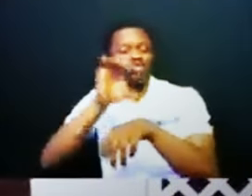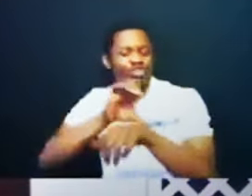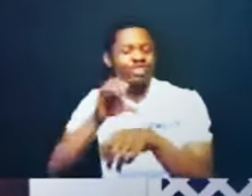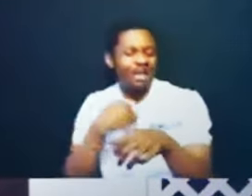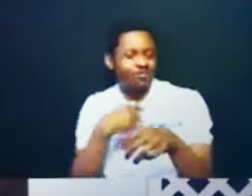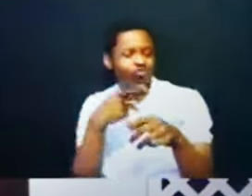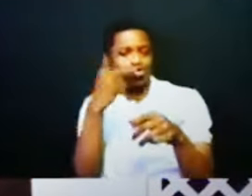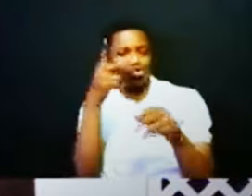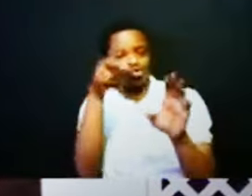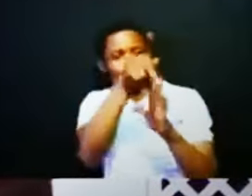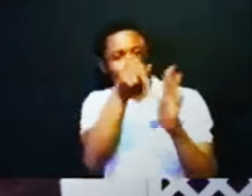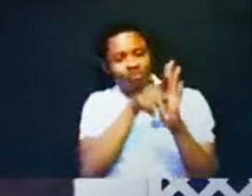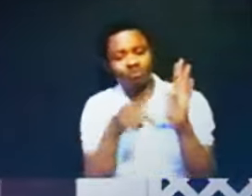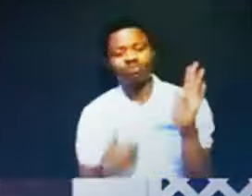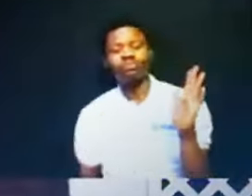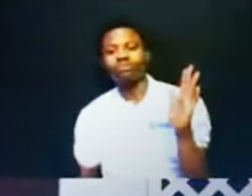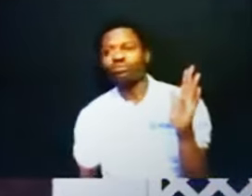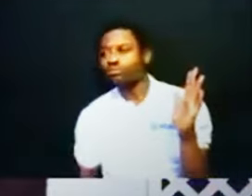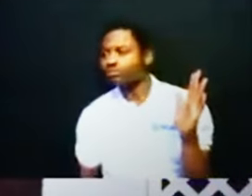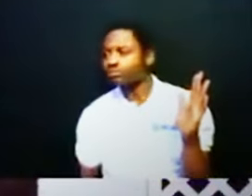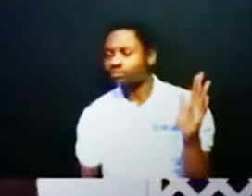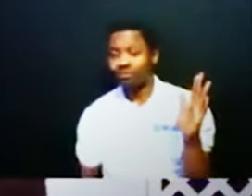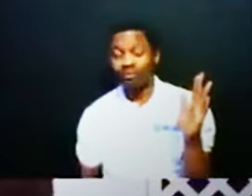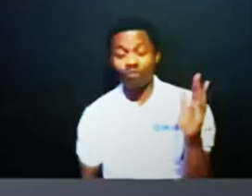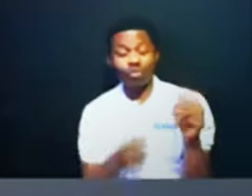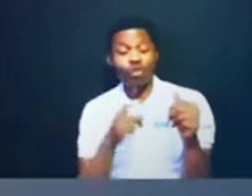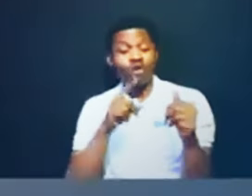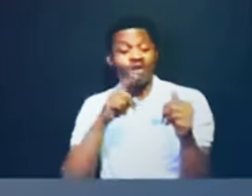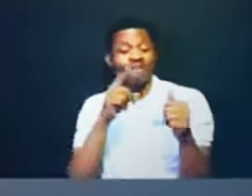Number one,